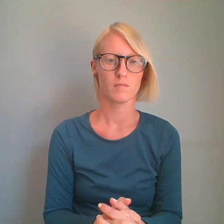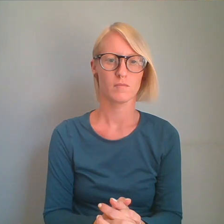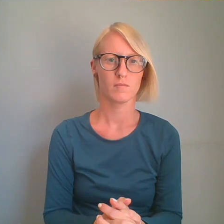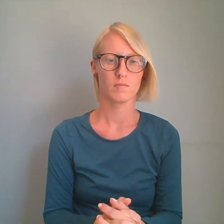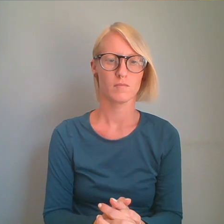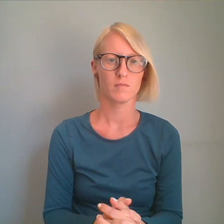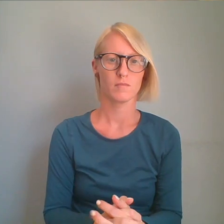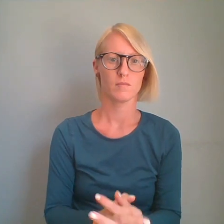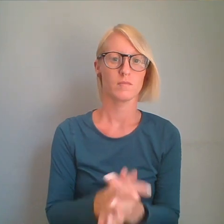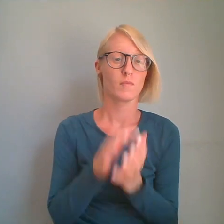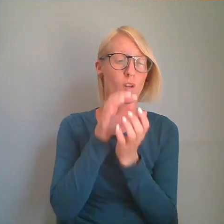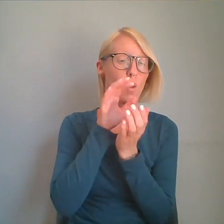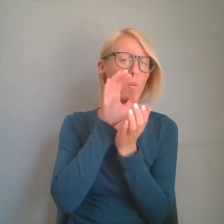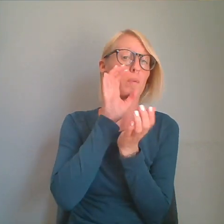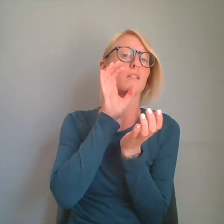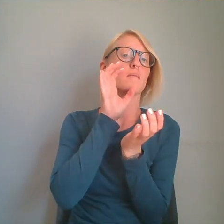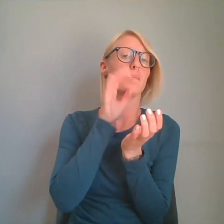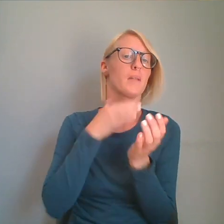Open, please.